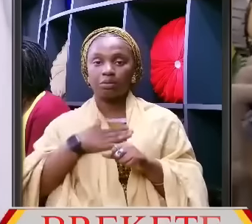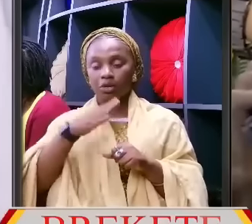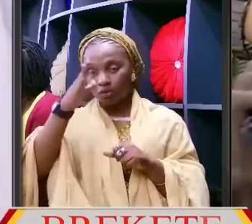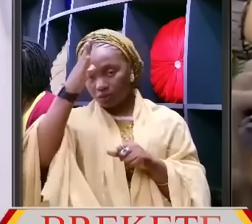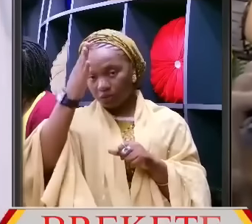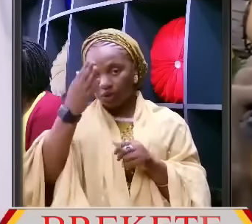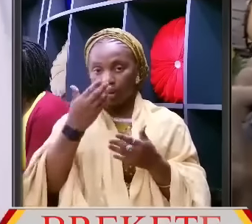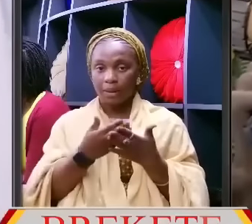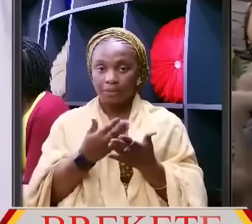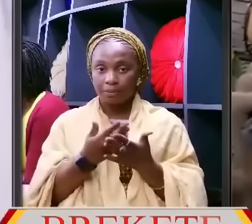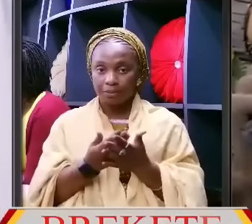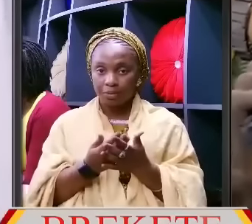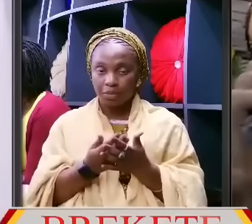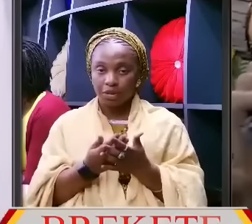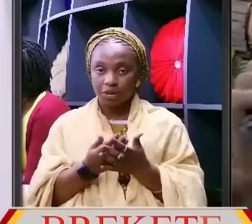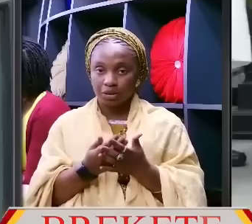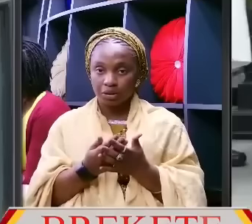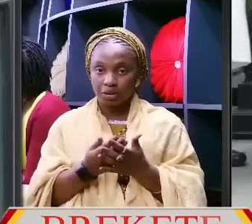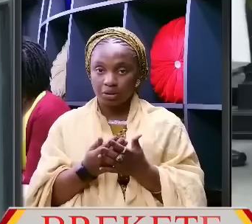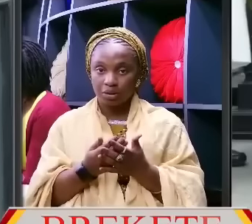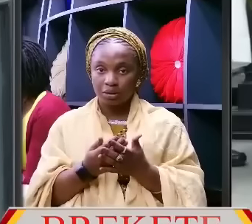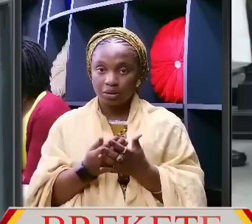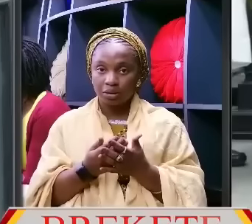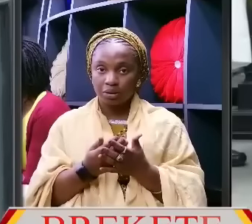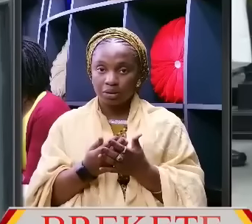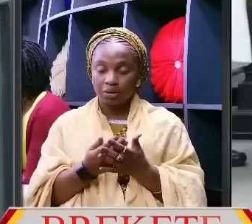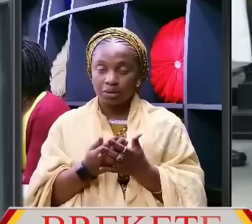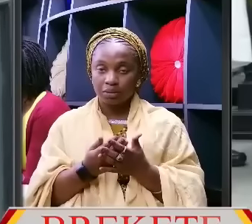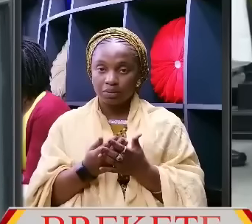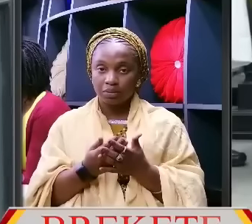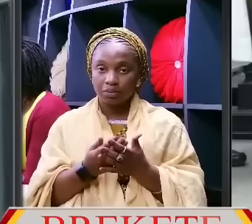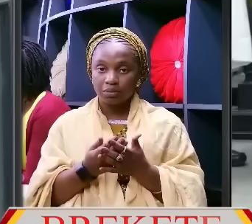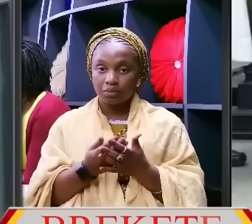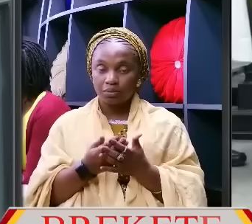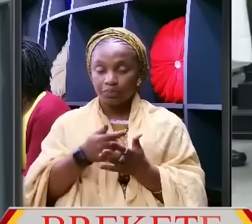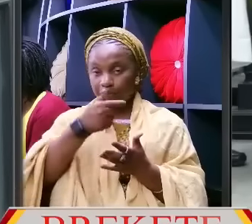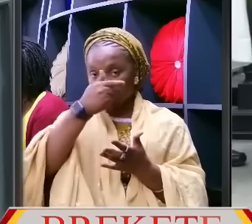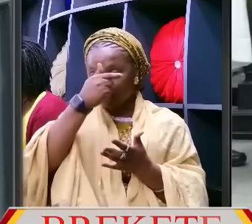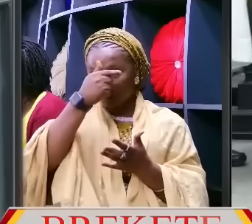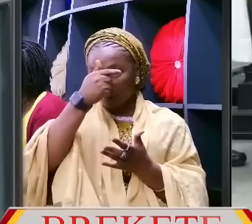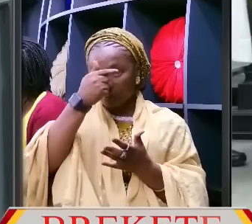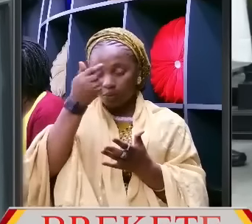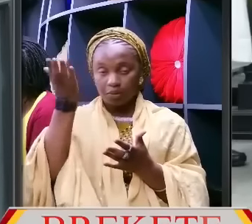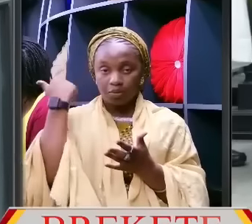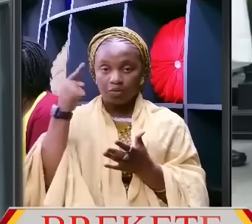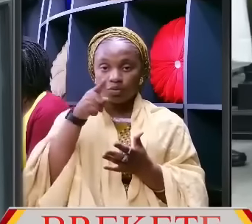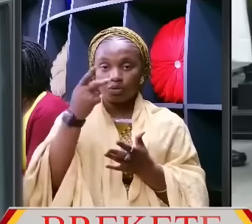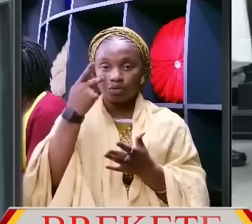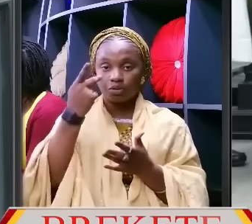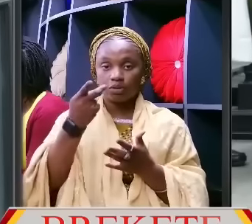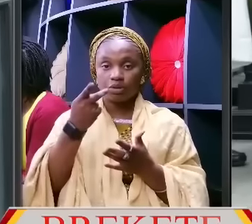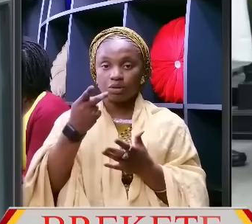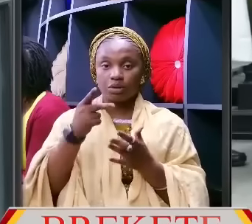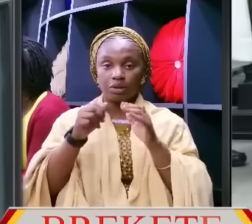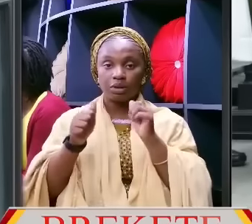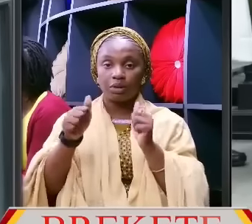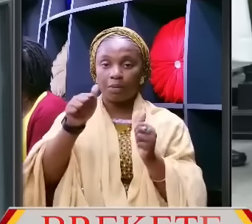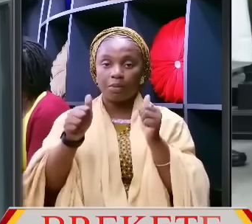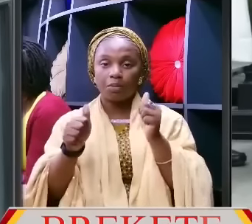you go simple to go for here, we call like a person where they go about. Before you see this old motor, what they call a May.